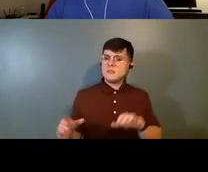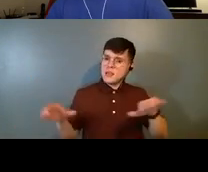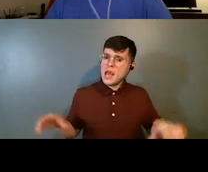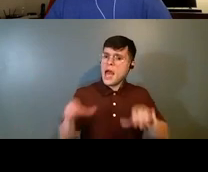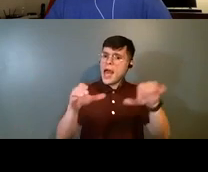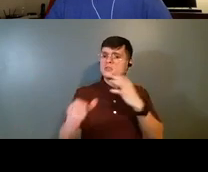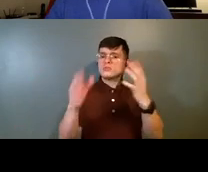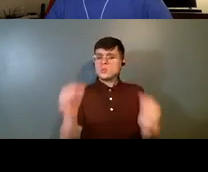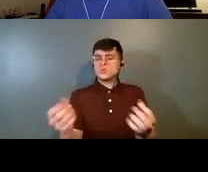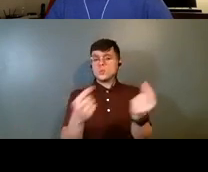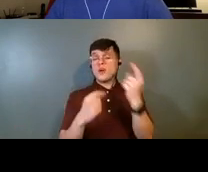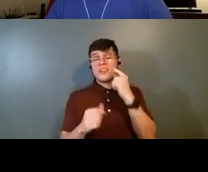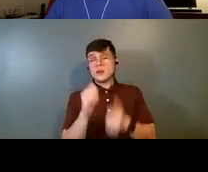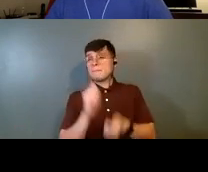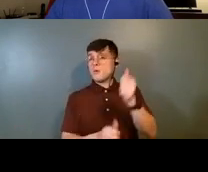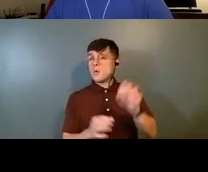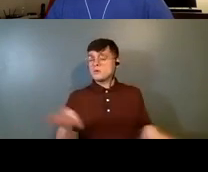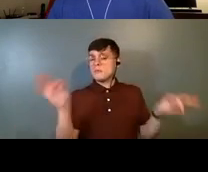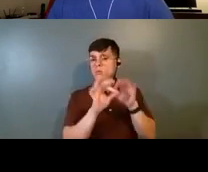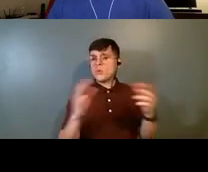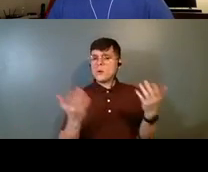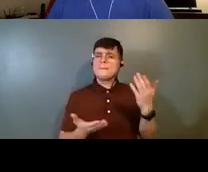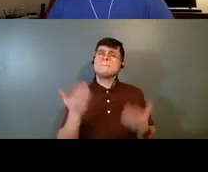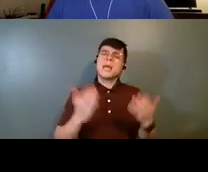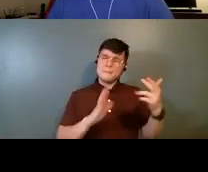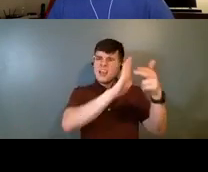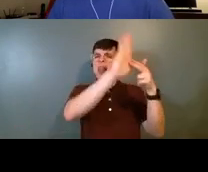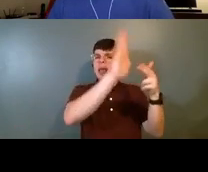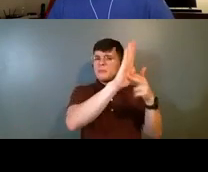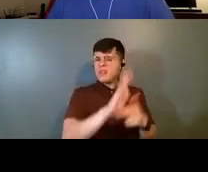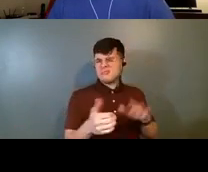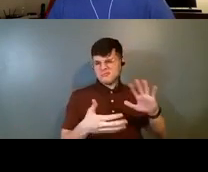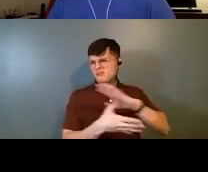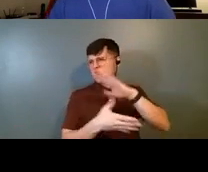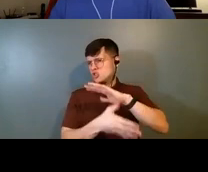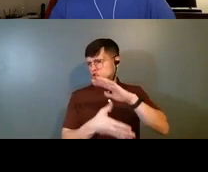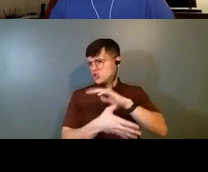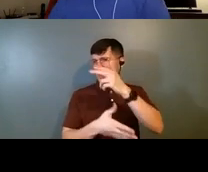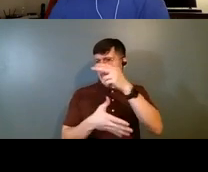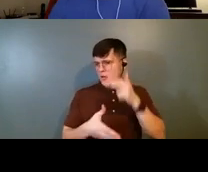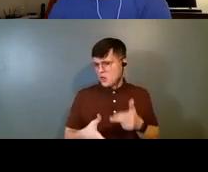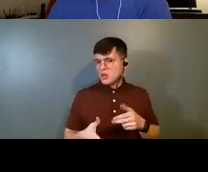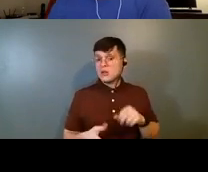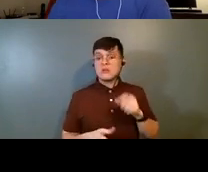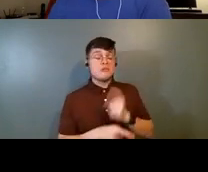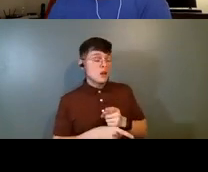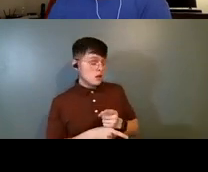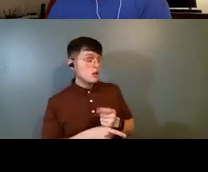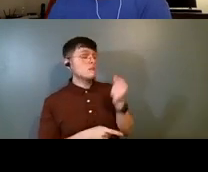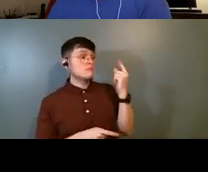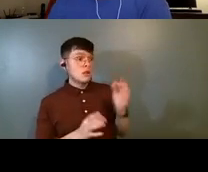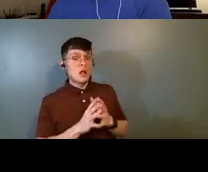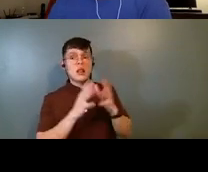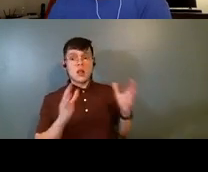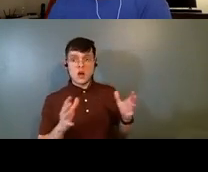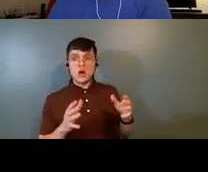think the biggest one is just maybe some labeling be the first, right? And yeah, I've got a lot of items